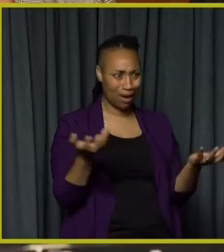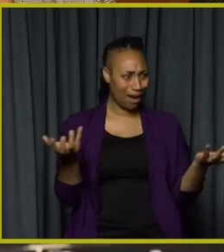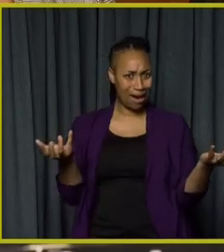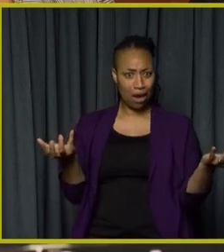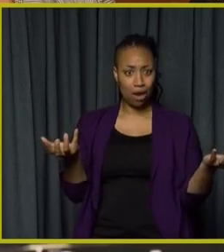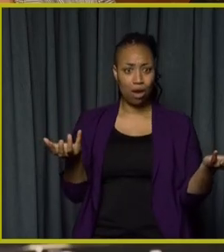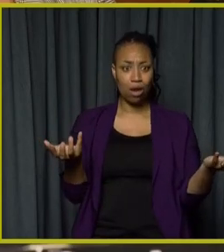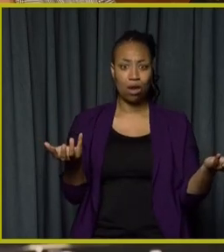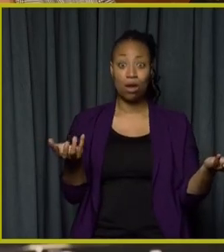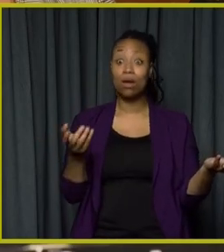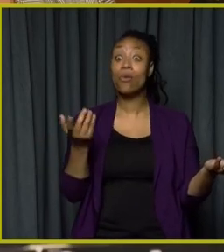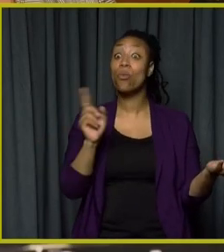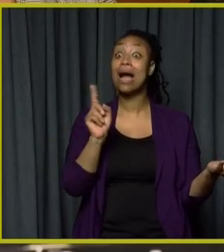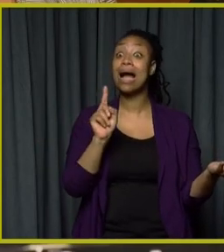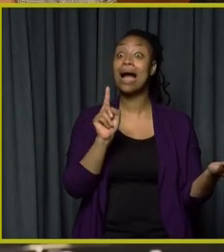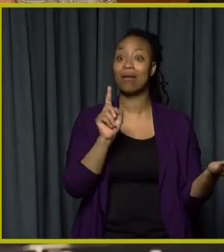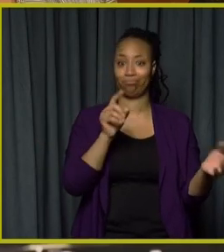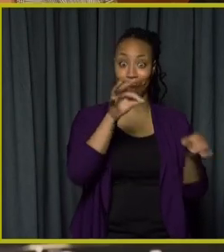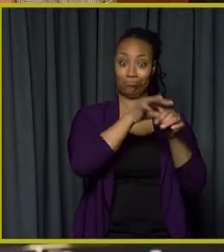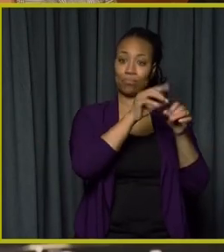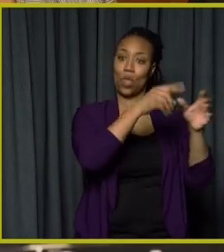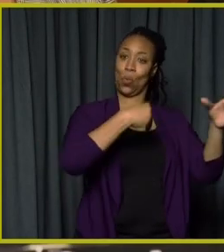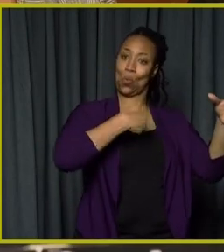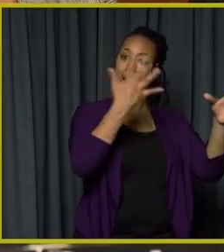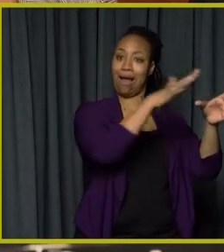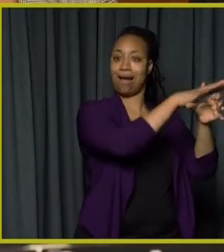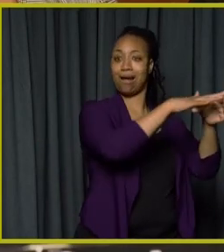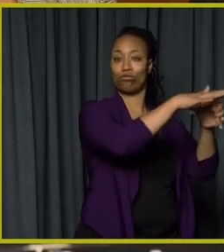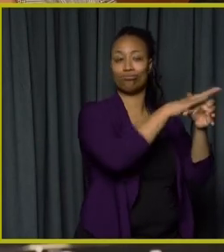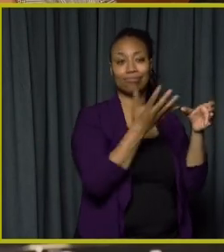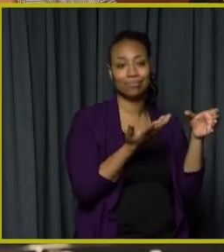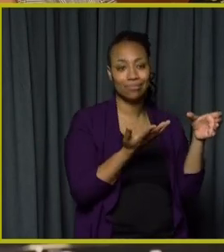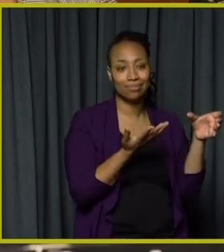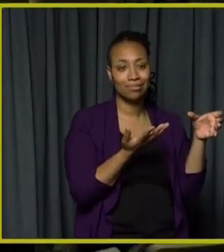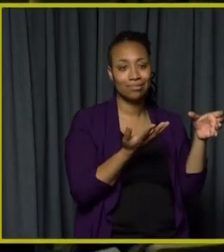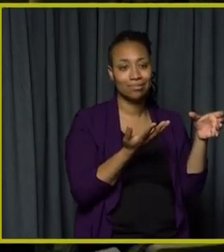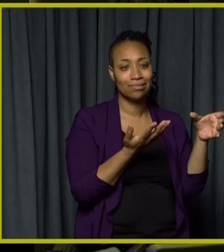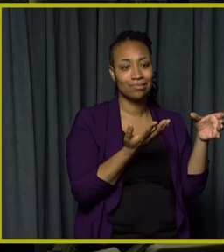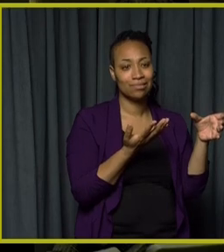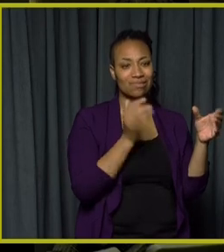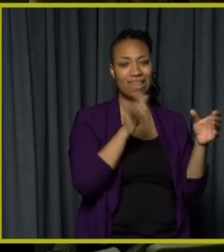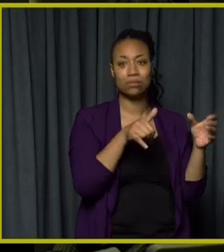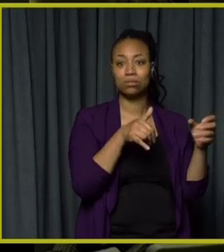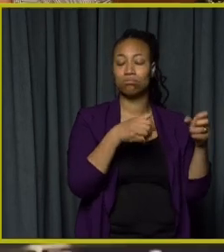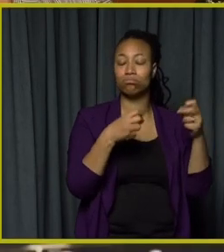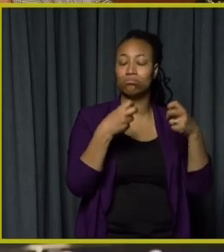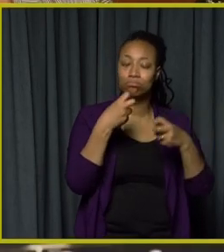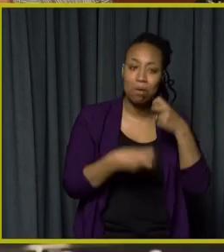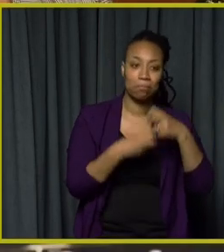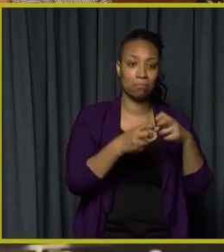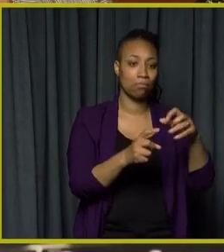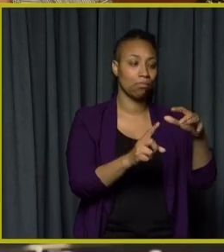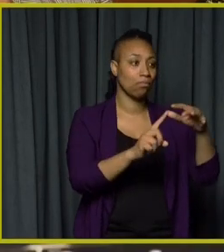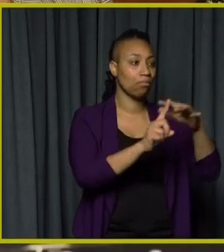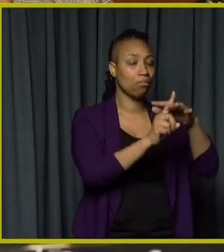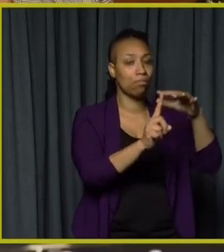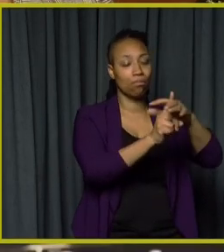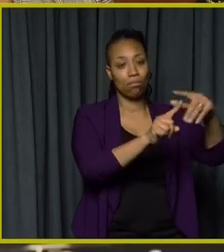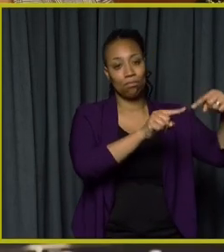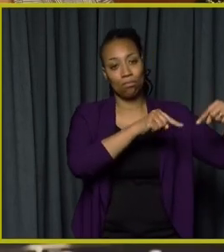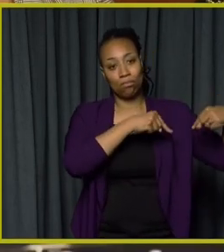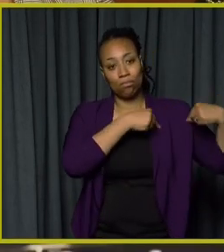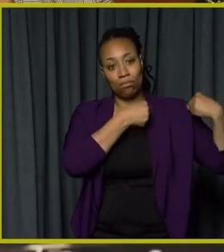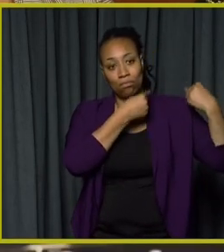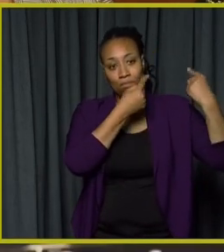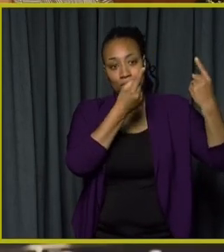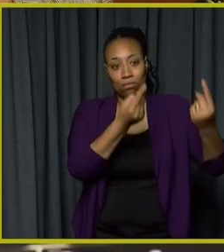town. It's the most burdened polling location in Kansas. This is what happens when democracy is not valued and left